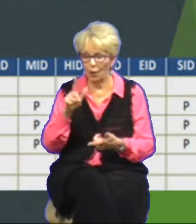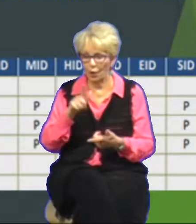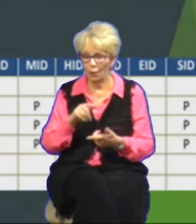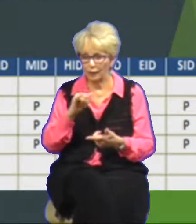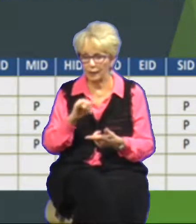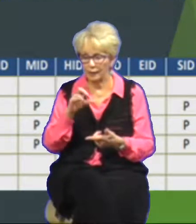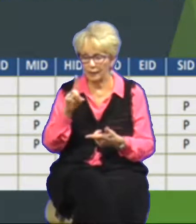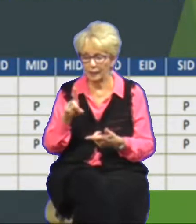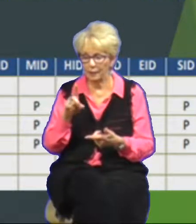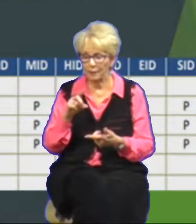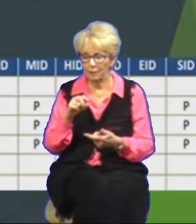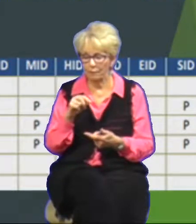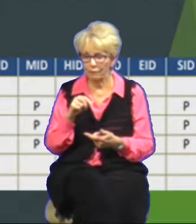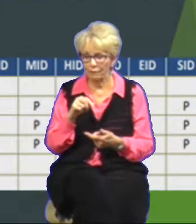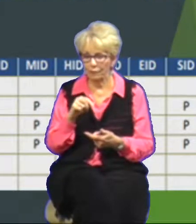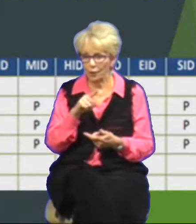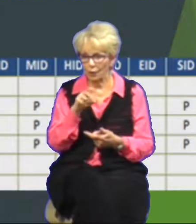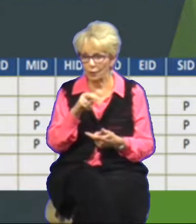zoning district,